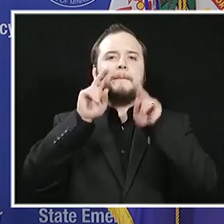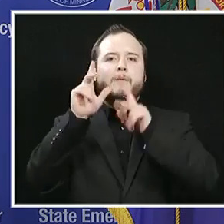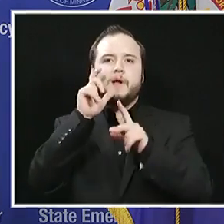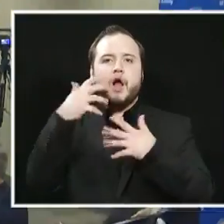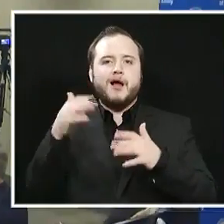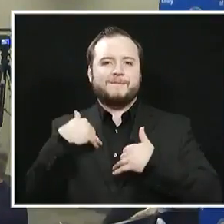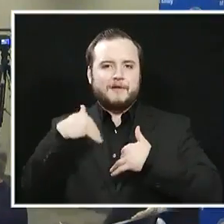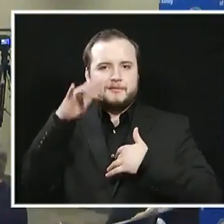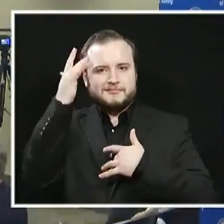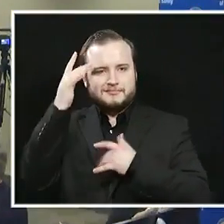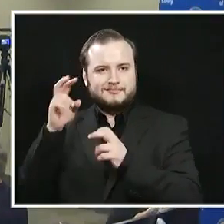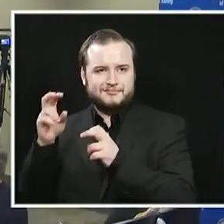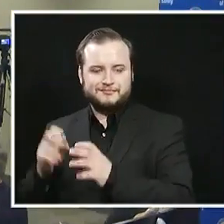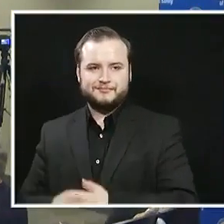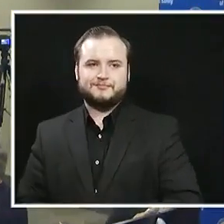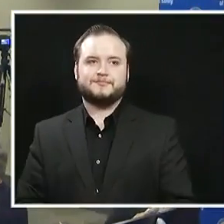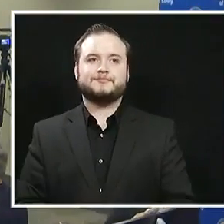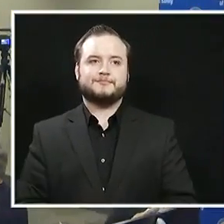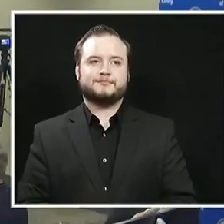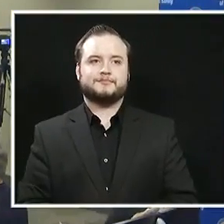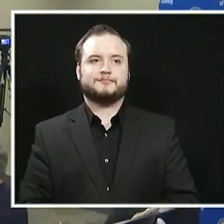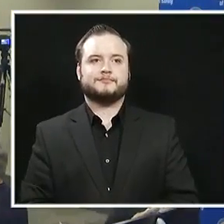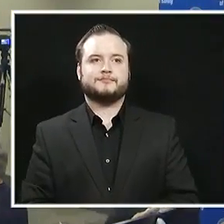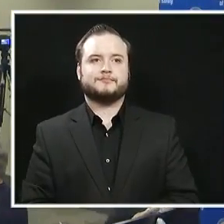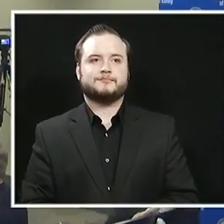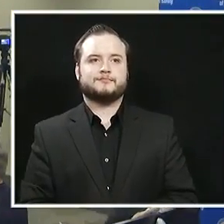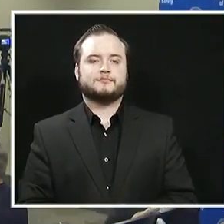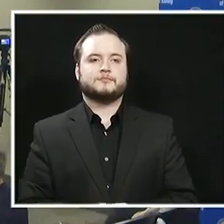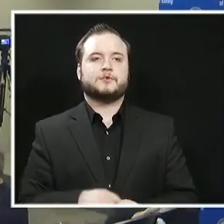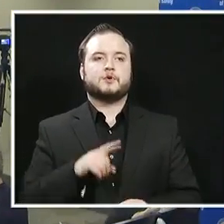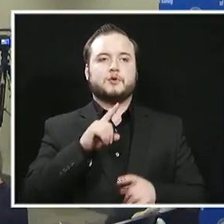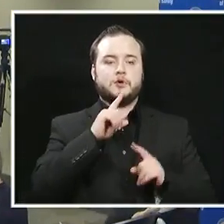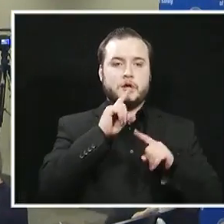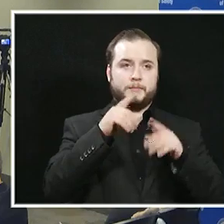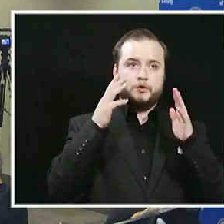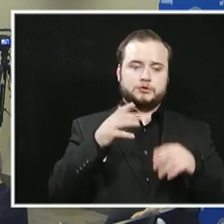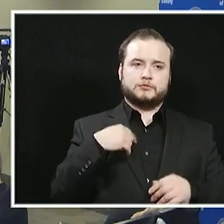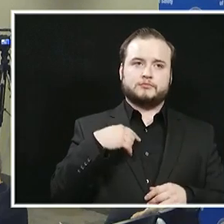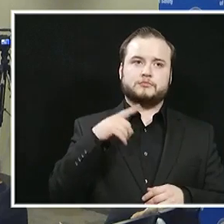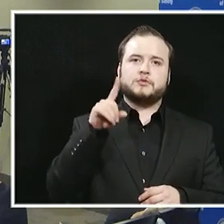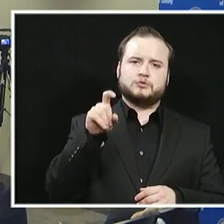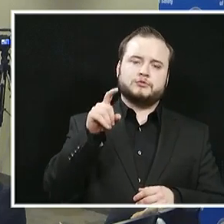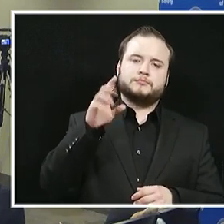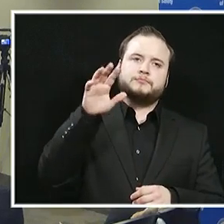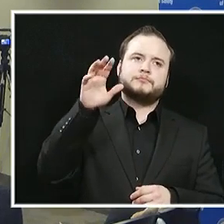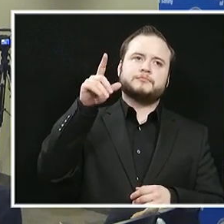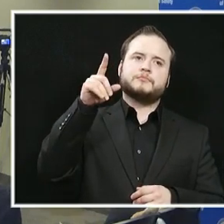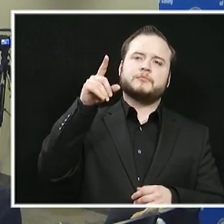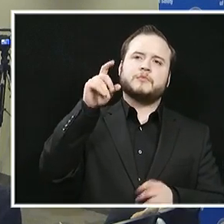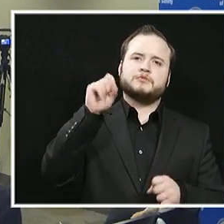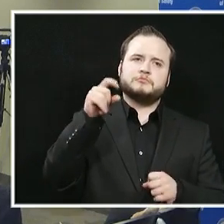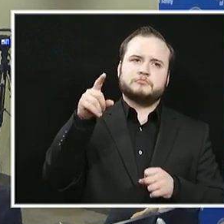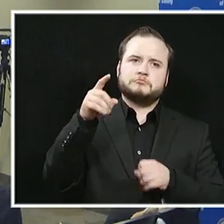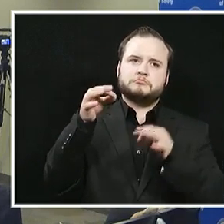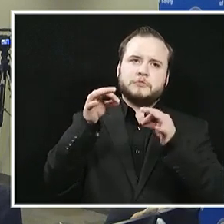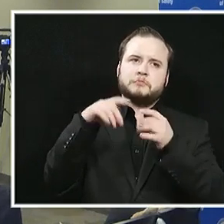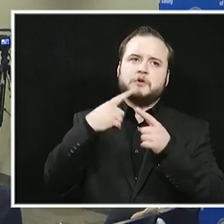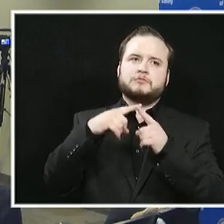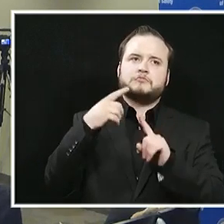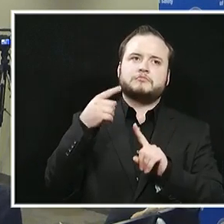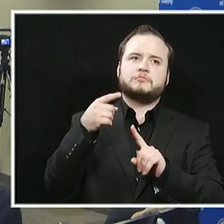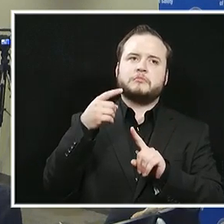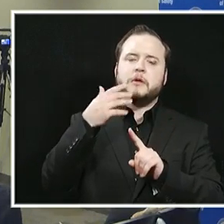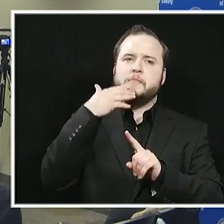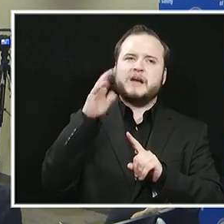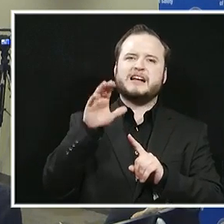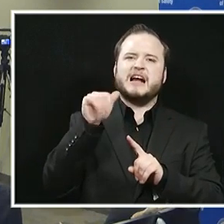Governor, can you just talk a little bit about, you had mentioned the possibility of bad actors among businesses, but that would be relatively little. At the same time, you've